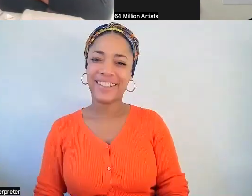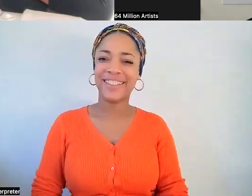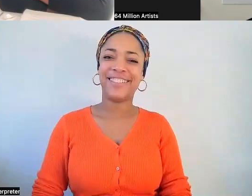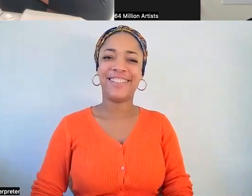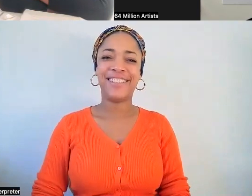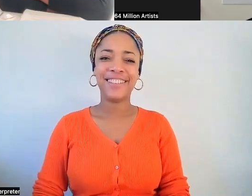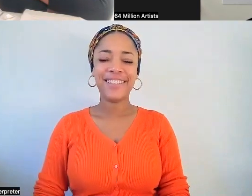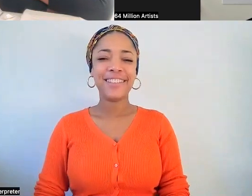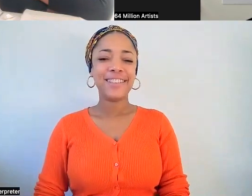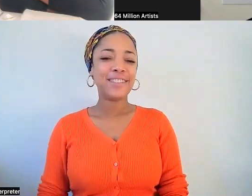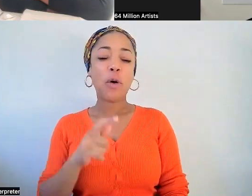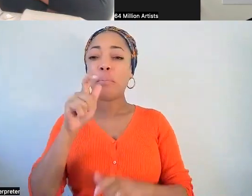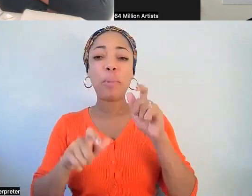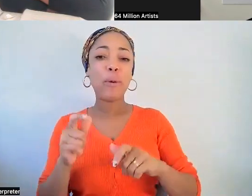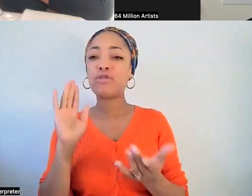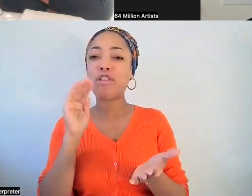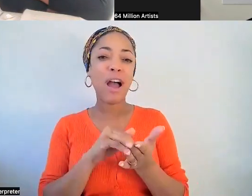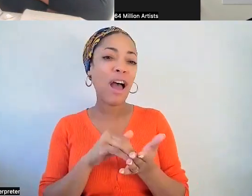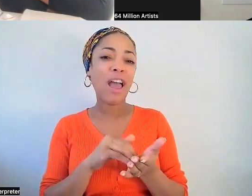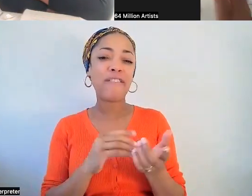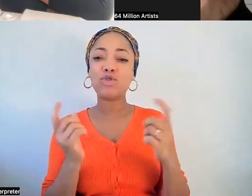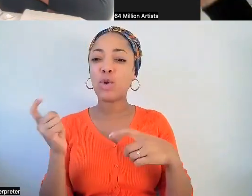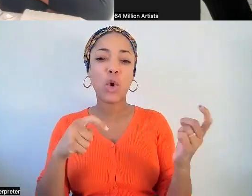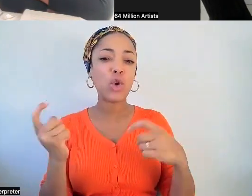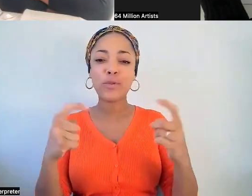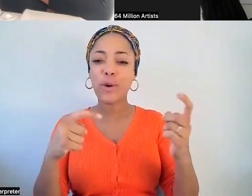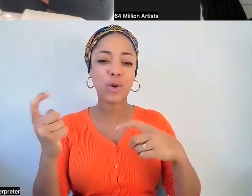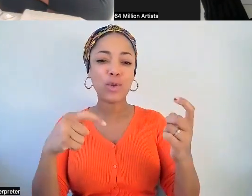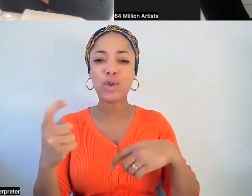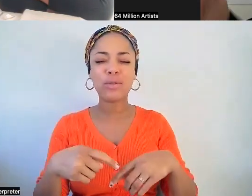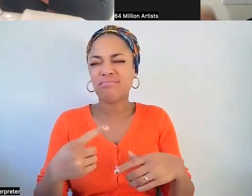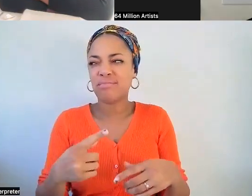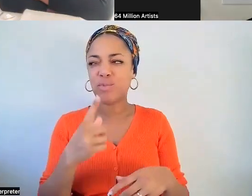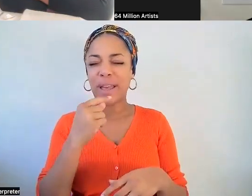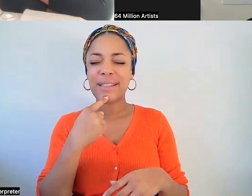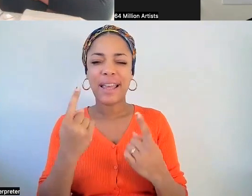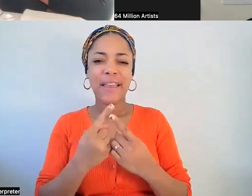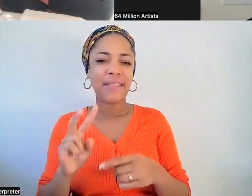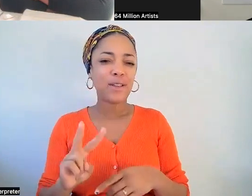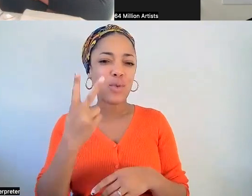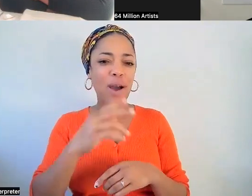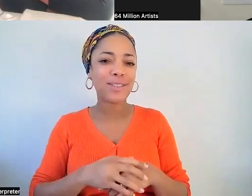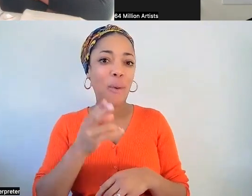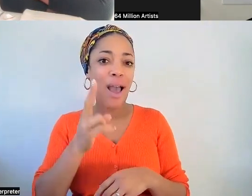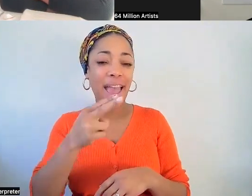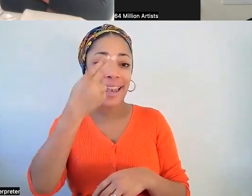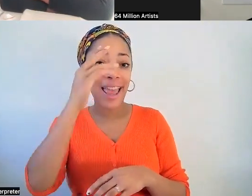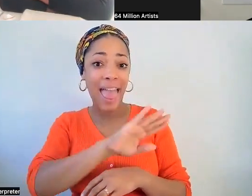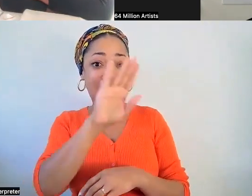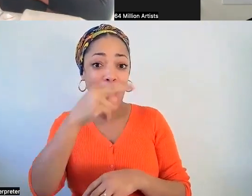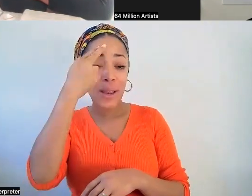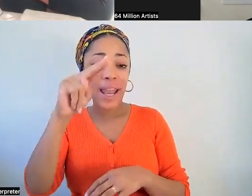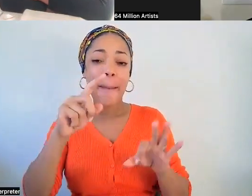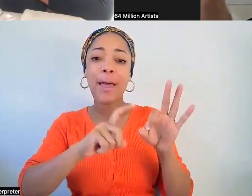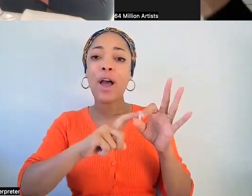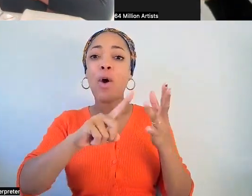We'll just let people join in. And I don't mind introducing everything twice, just so everyone knows who we are. Hello, my name is Koi. I work for 64